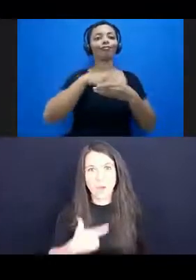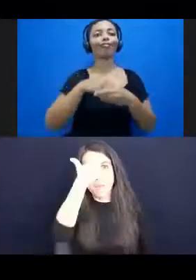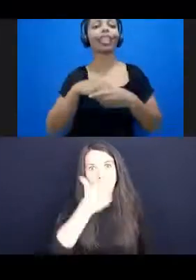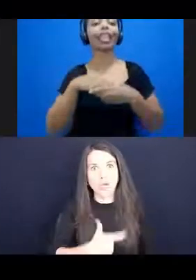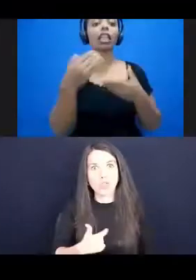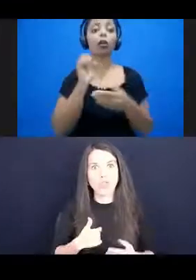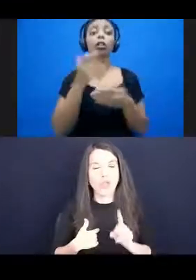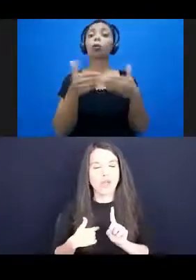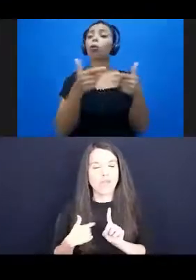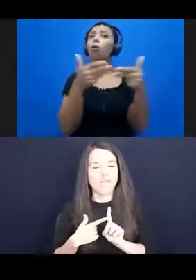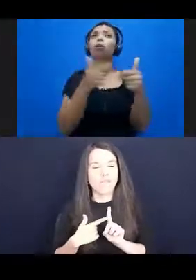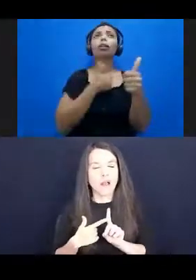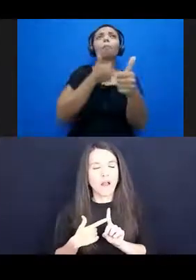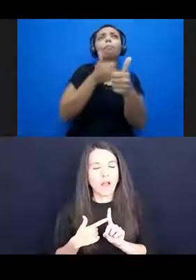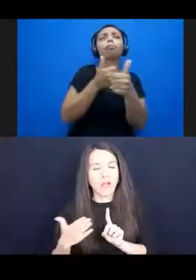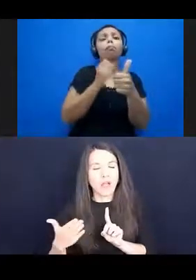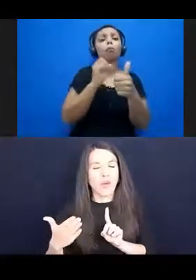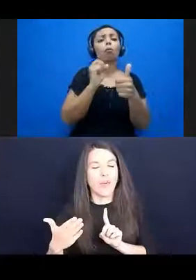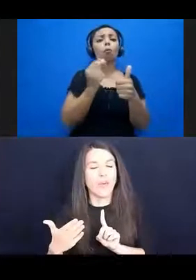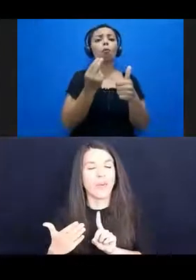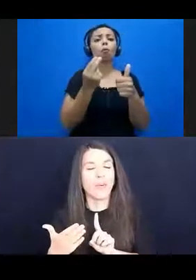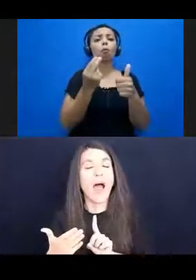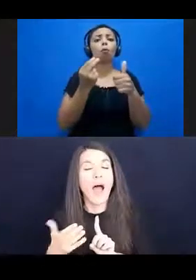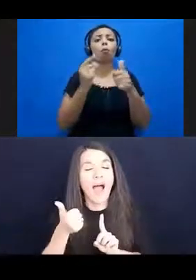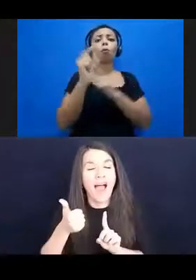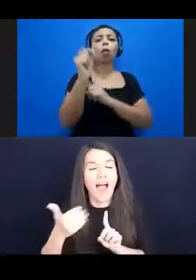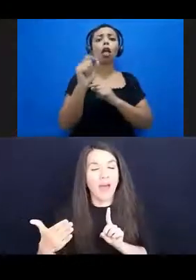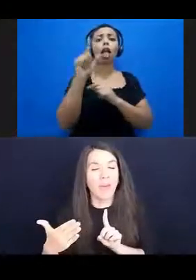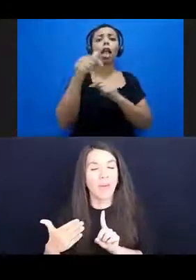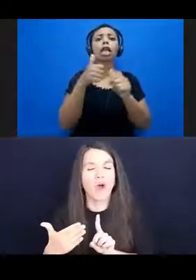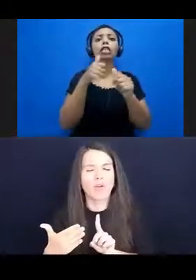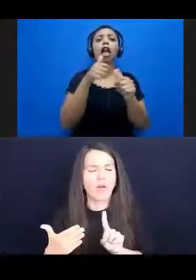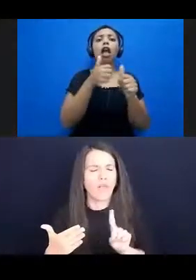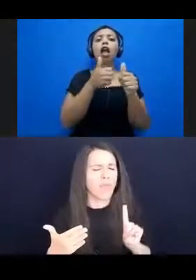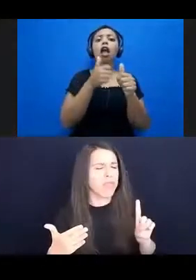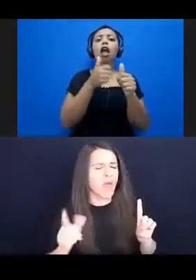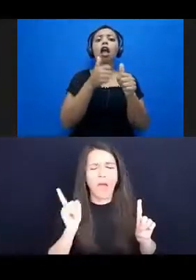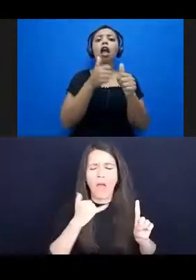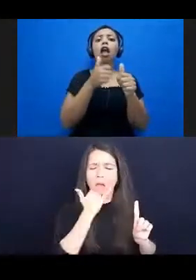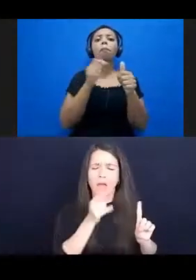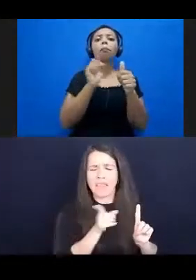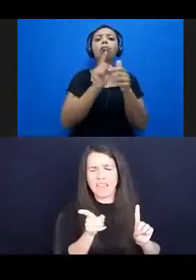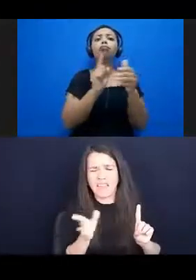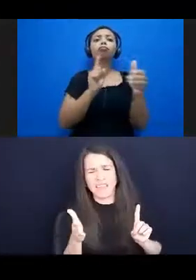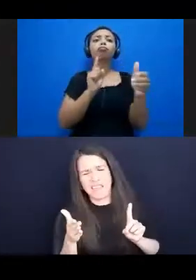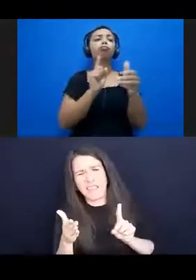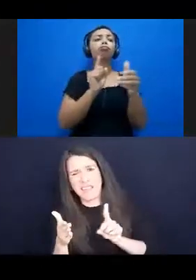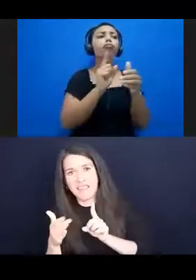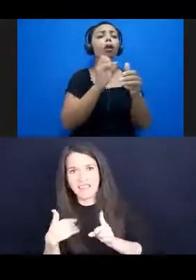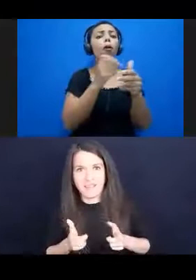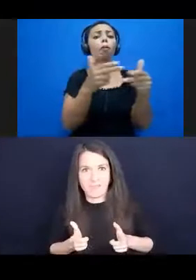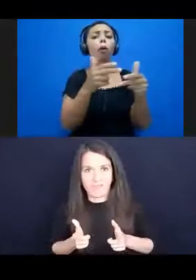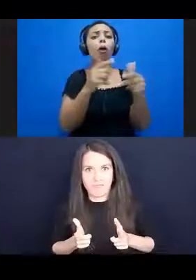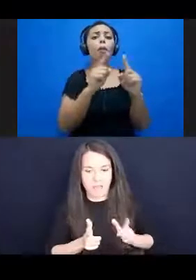away. And in this way, they can get close to the object and then basically rotate until they get it in their view.